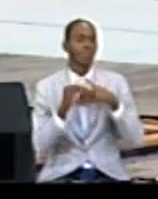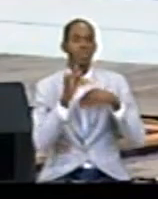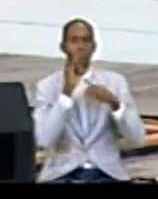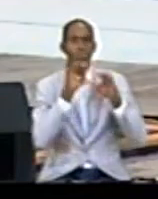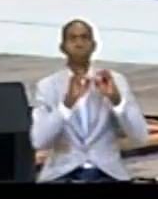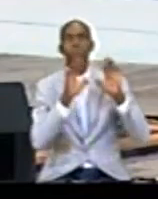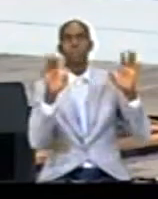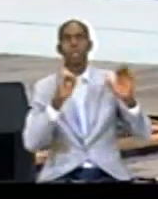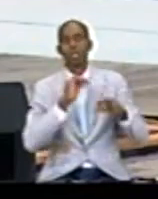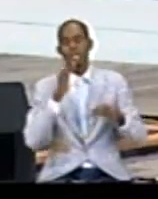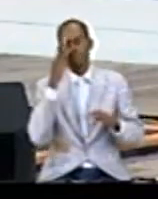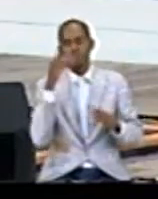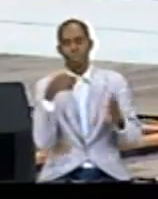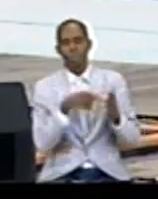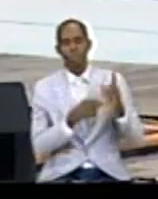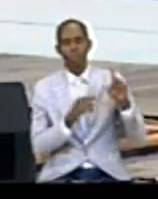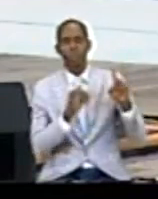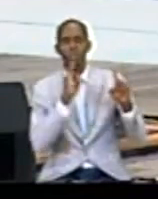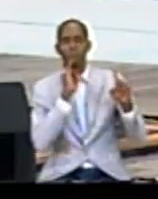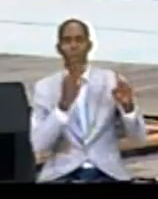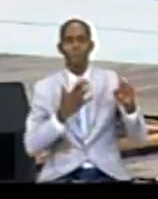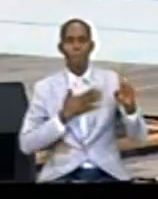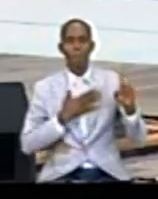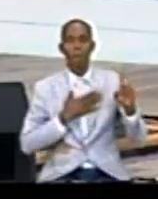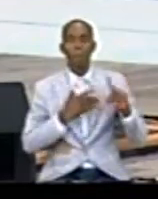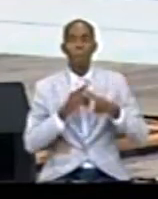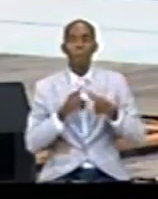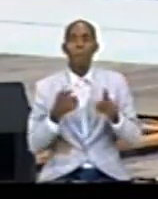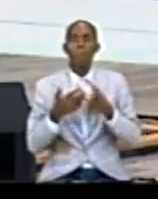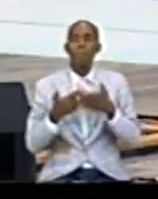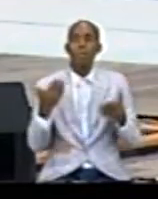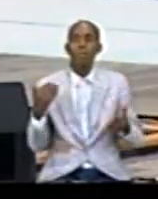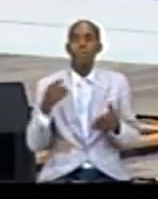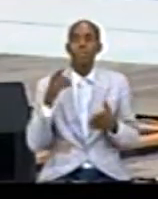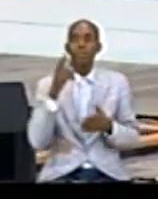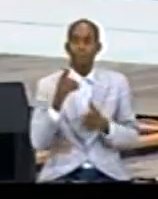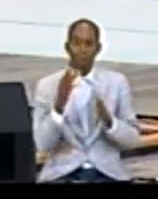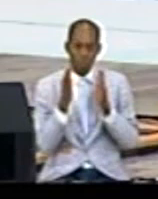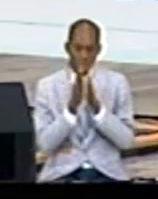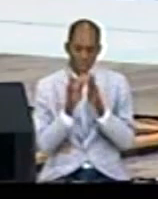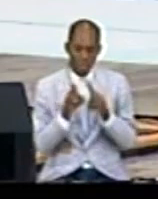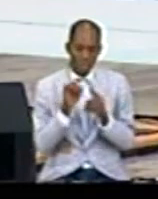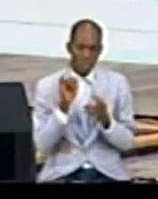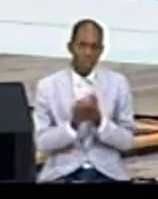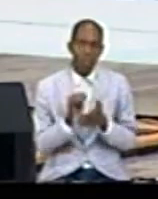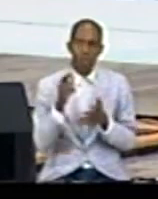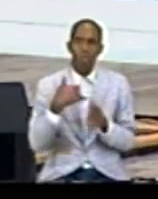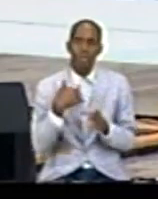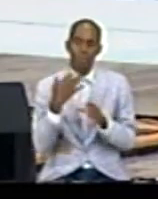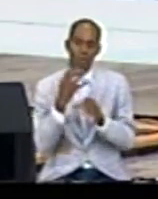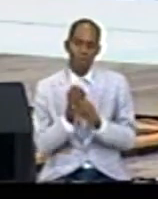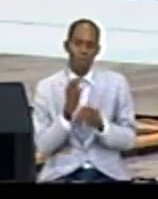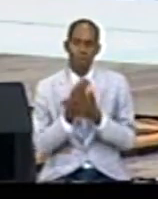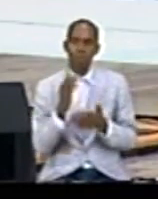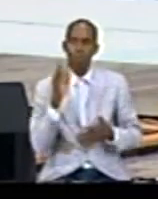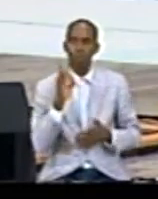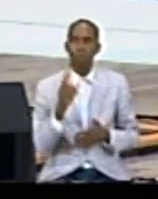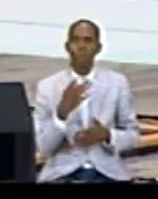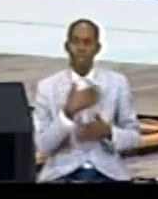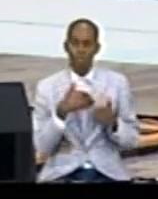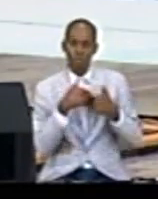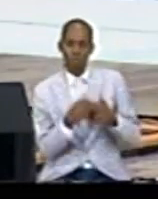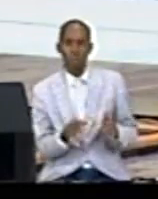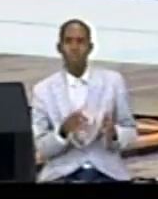this one is mine. But you know, before you prayed like that, you got somebody. And eventually you